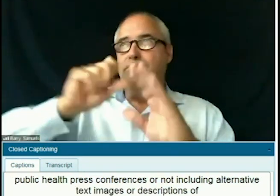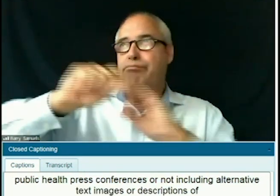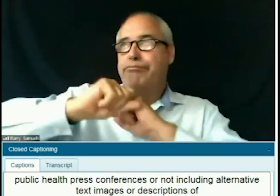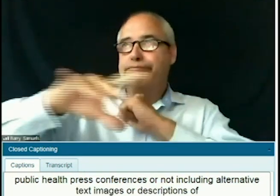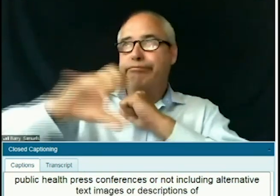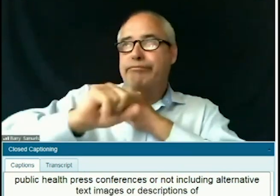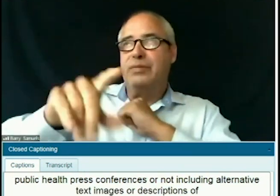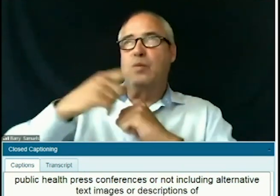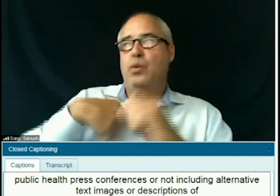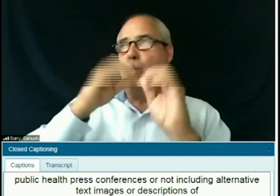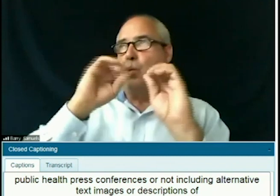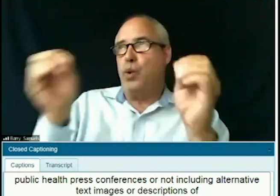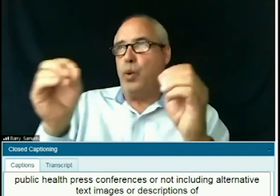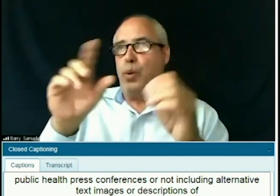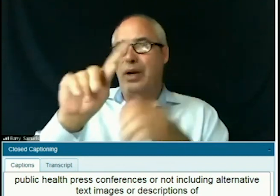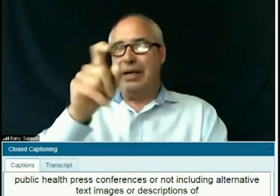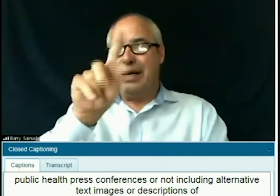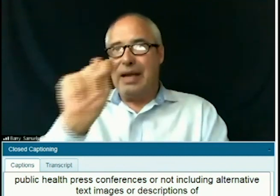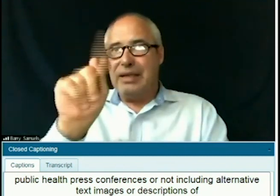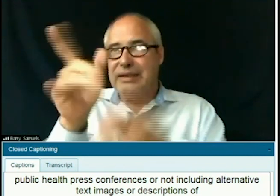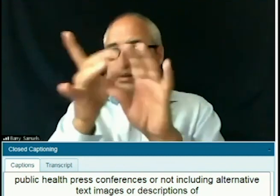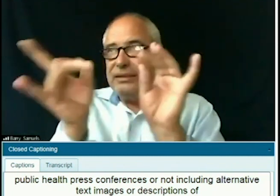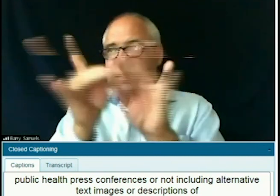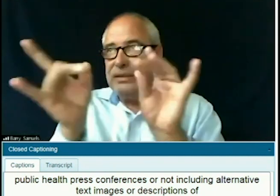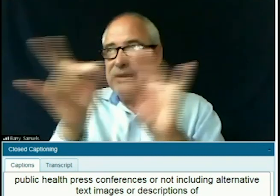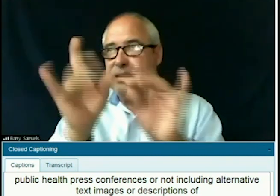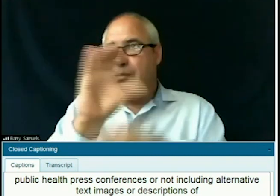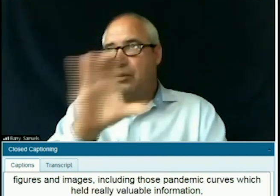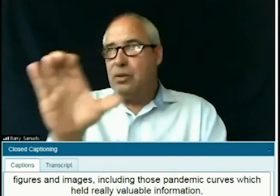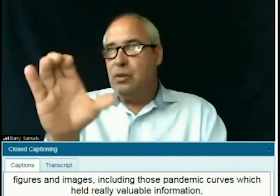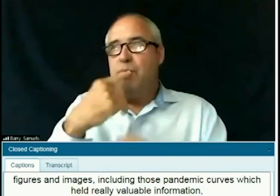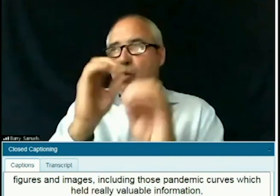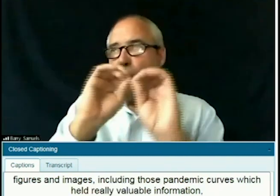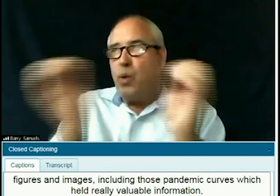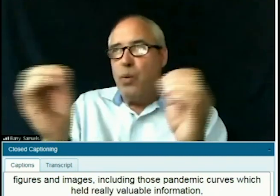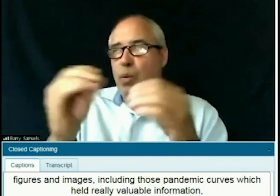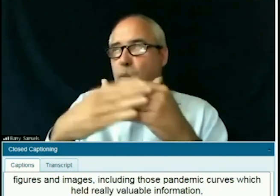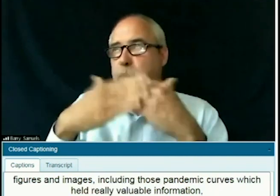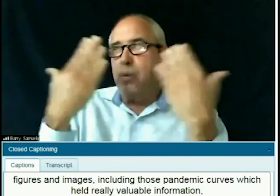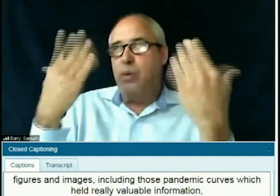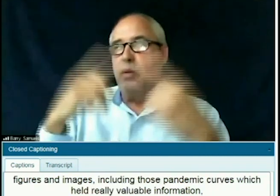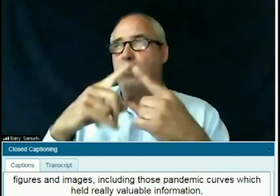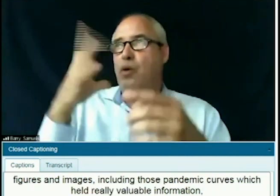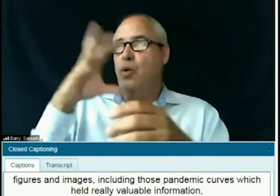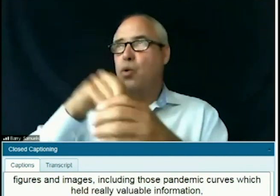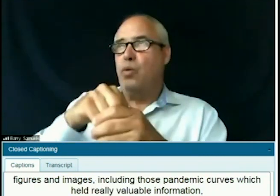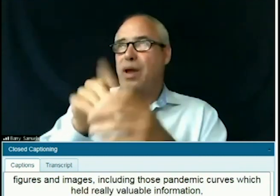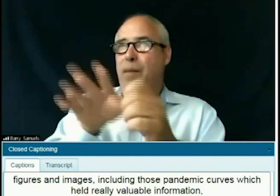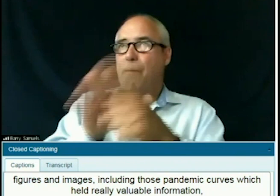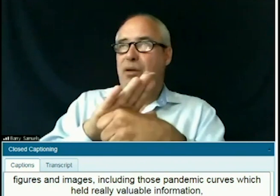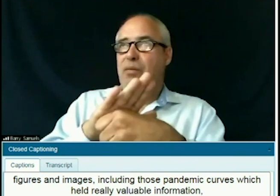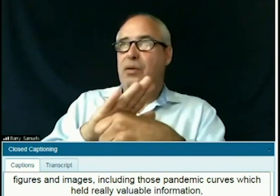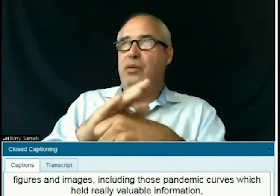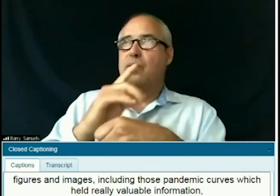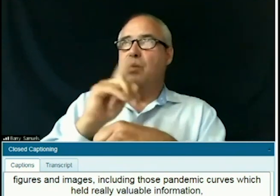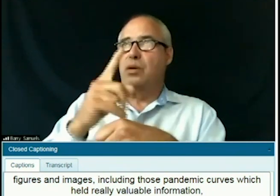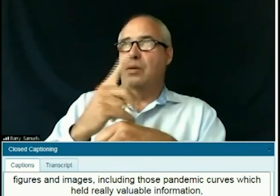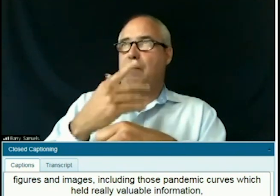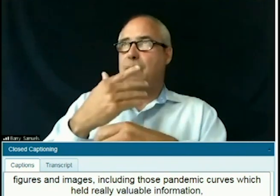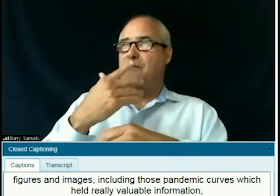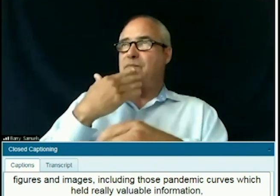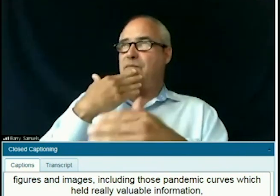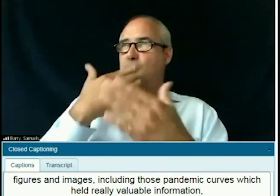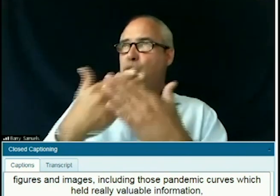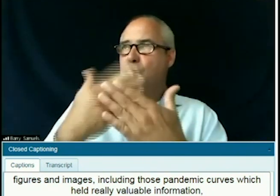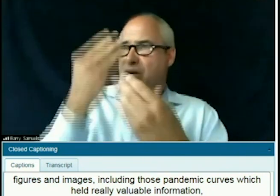alternative text images or descriptions of figures and images, including those pandemic curves which held really valuable